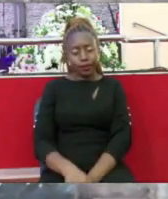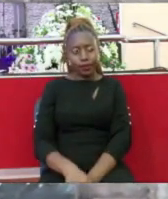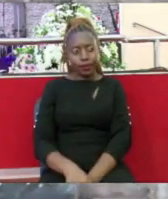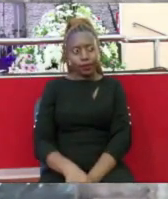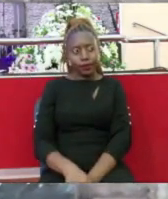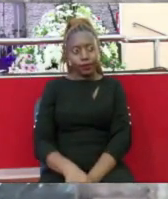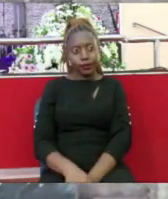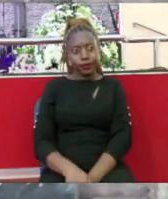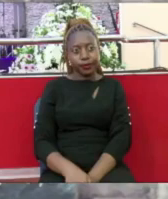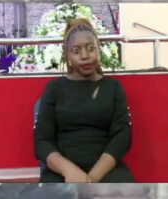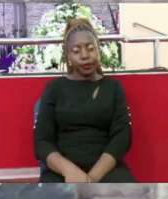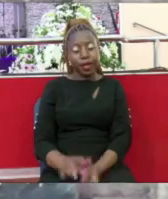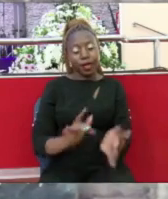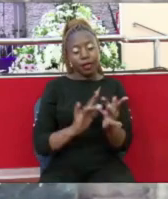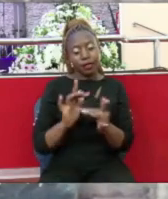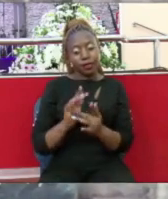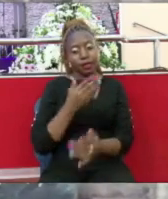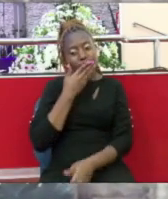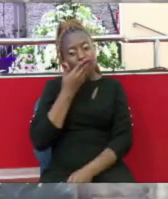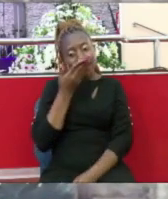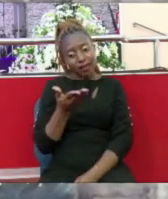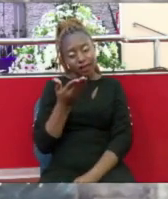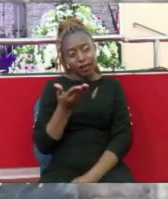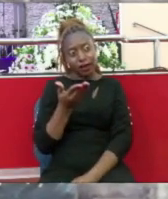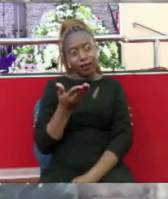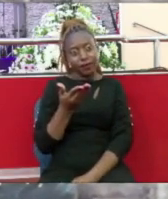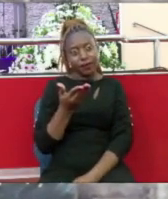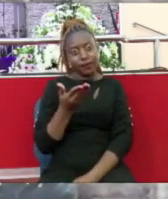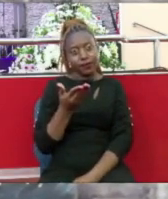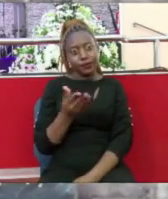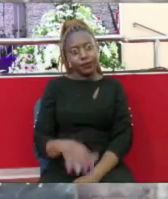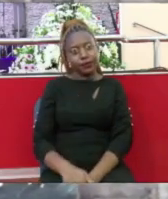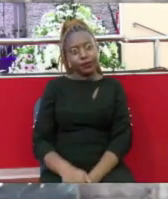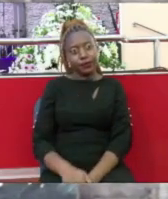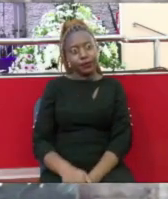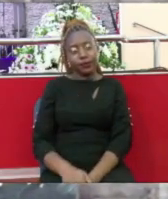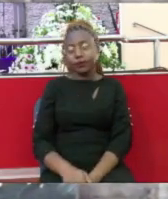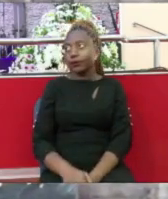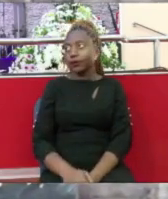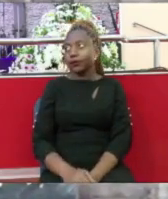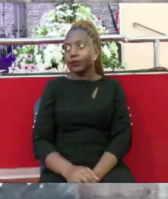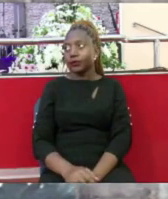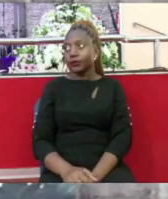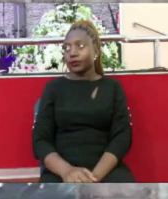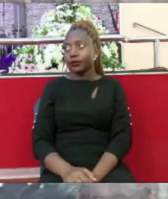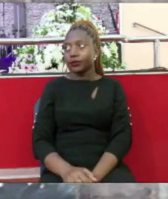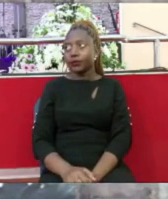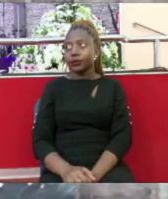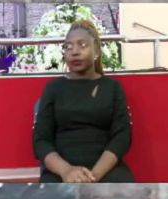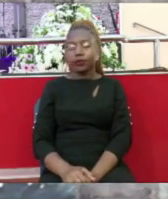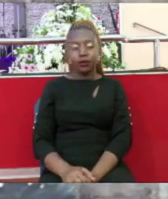But he answered and said. Akajibu kwa kusema. You know what Jesus spoke to them